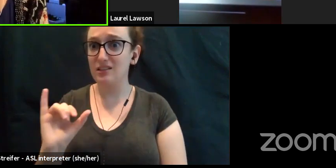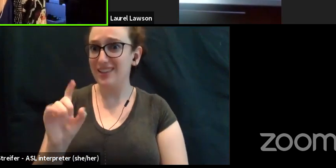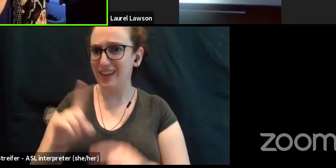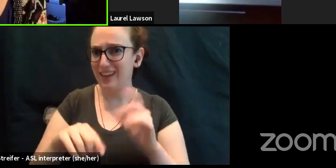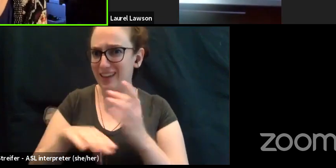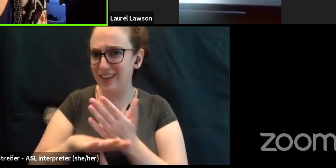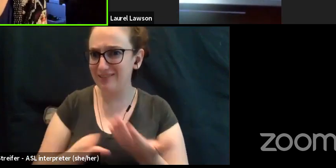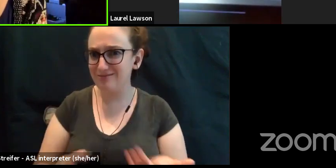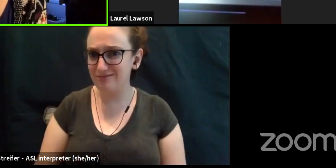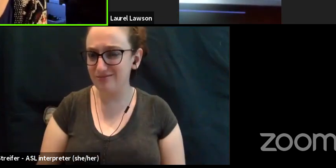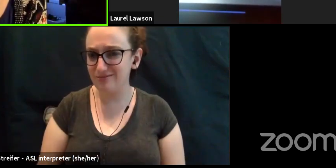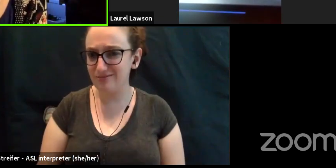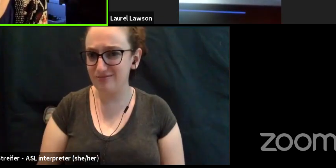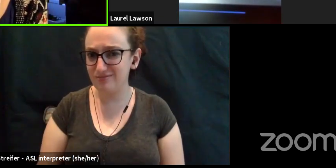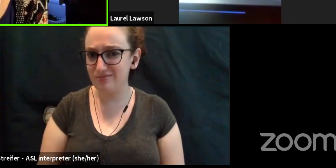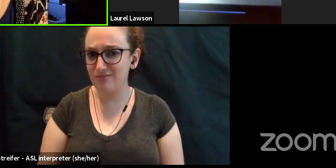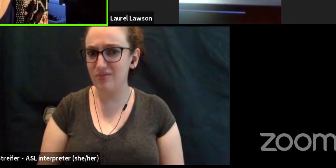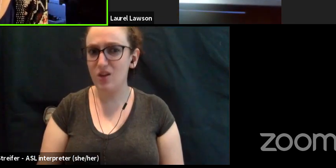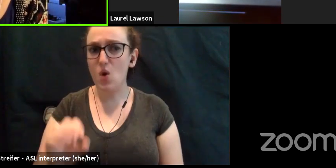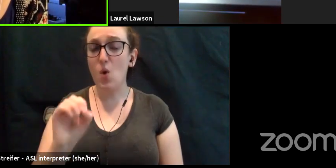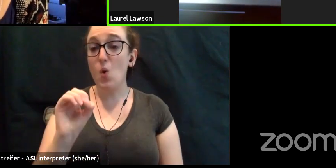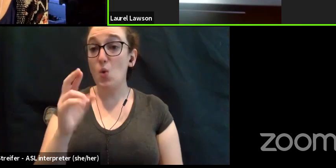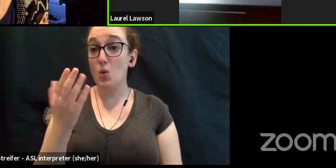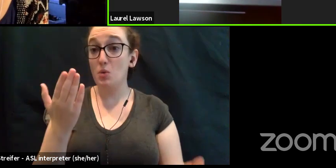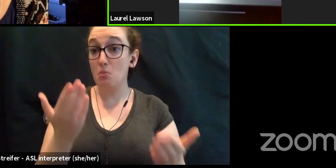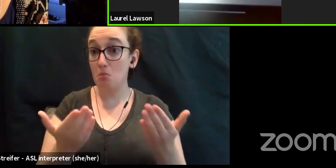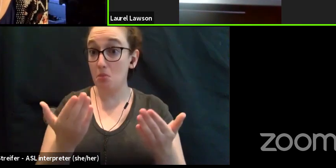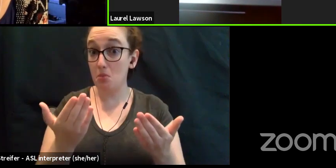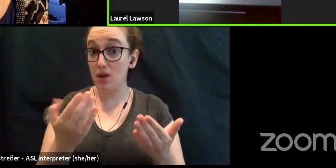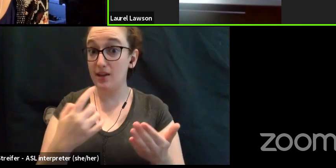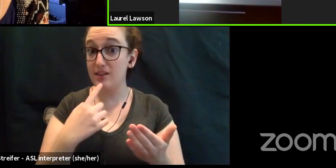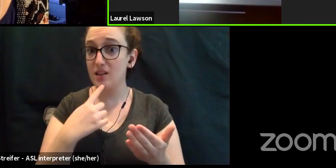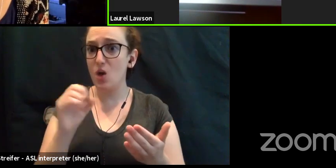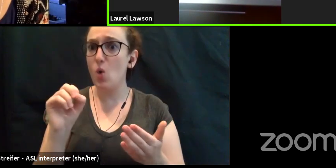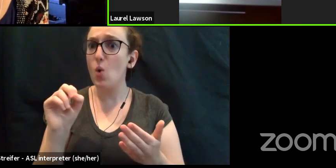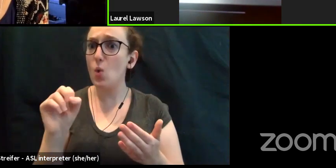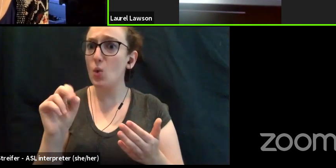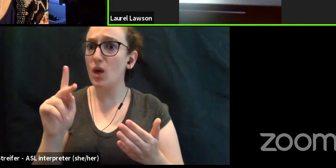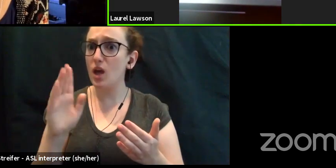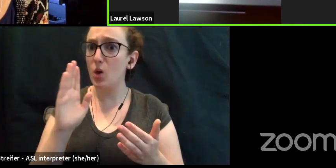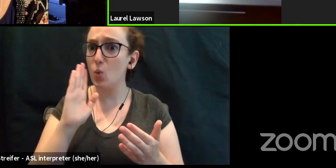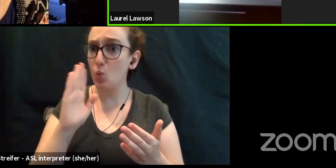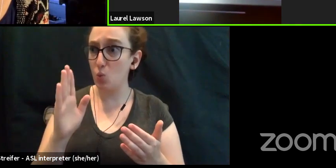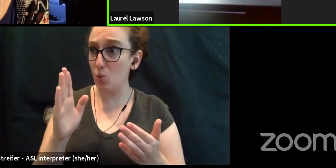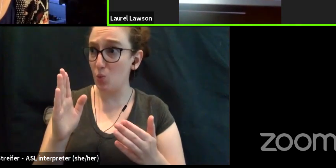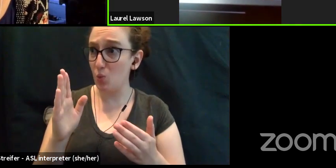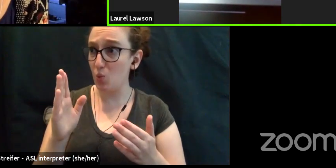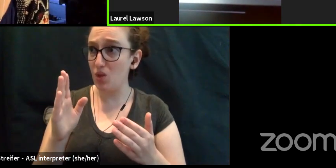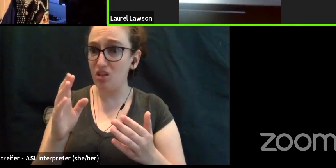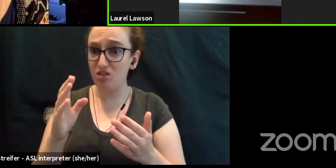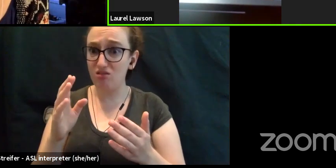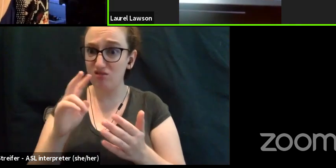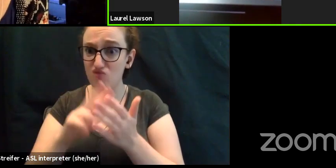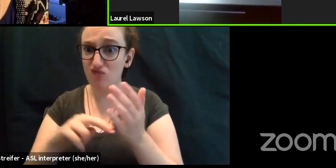Yeah. Or even doing the work to be like, okay, well, come out and I'll read for you in the parking lot. I've done that.